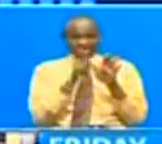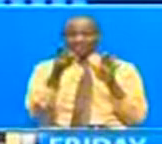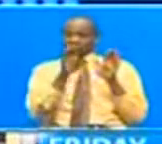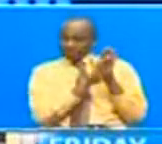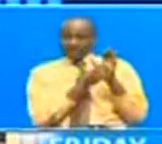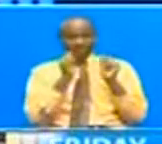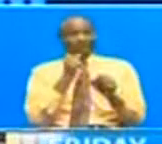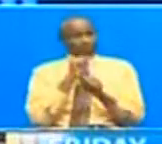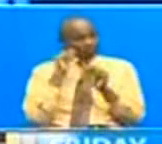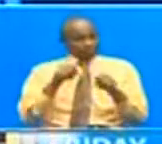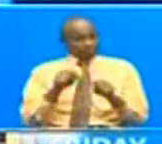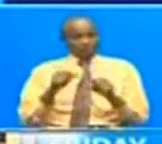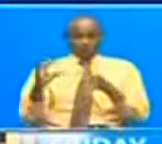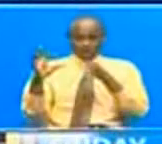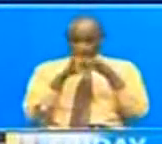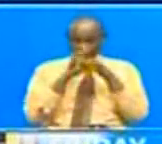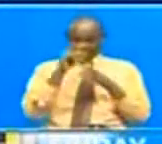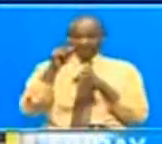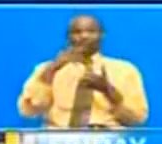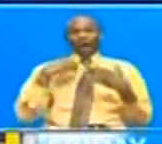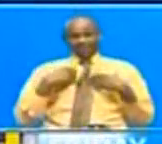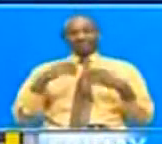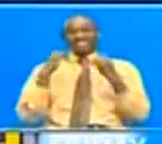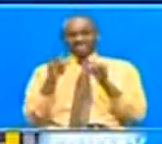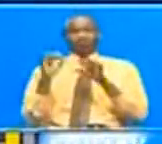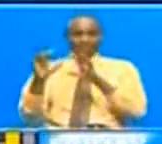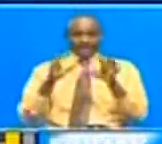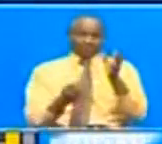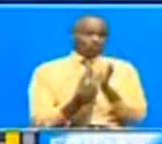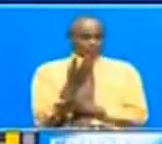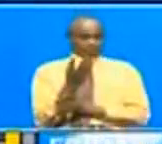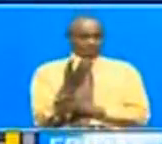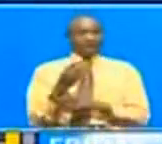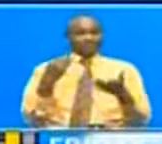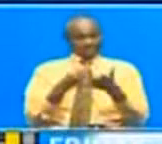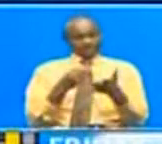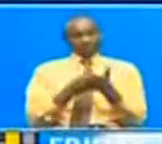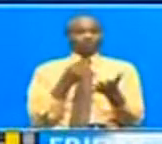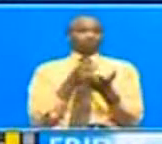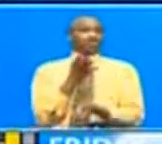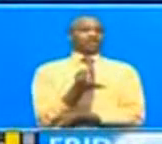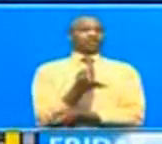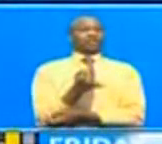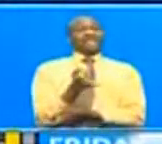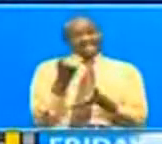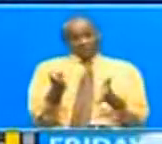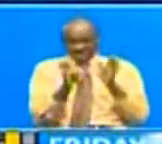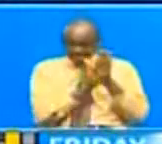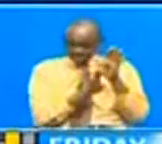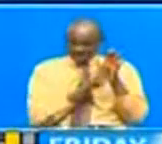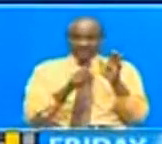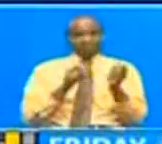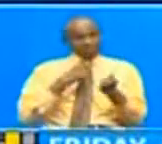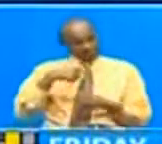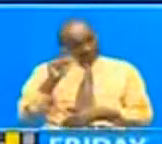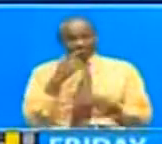make it possible for cooperatives to tap new markets for growth and deepen financial inclusion. So far, the bill has been